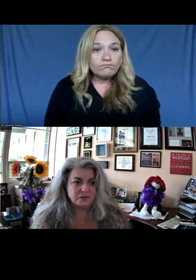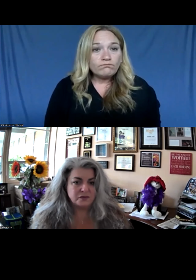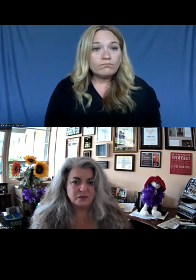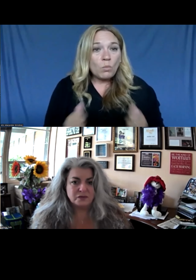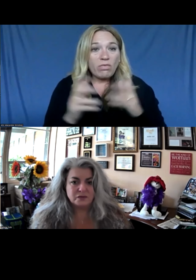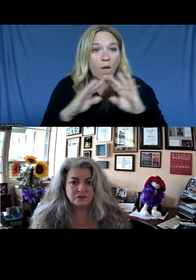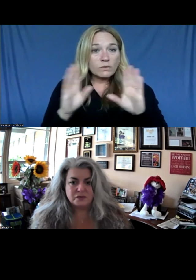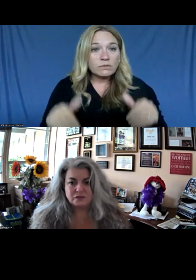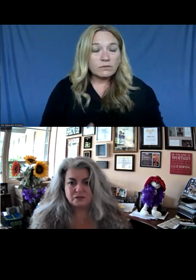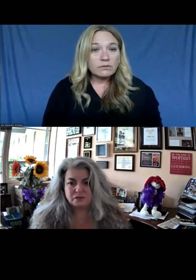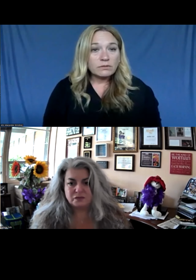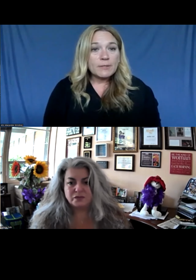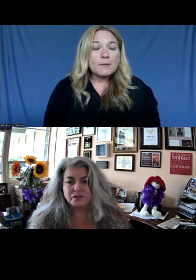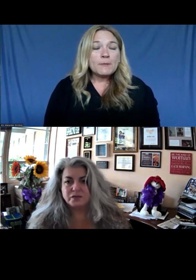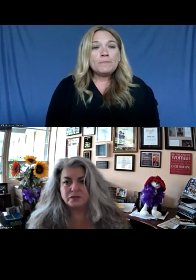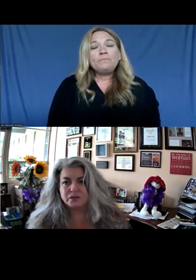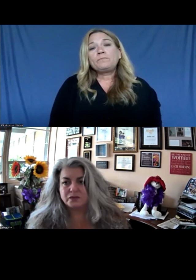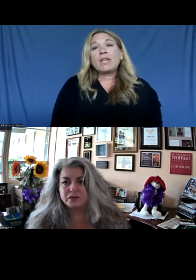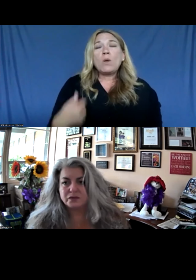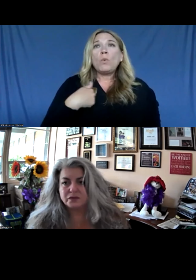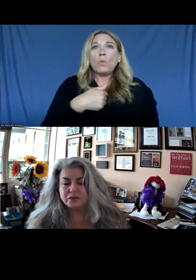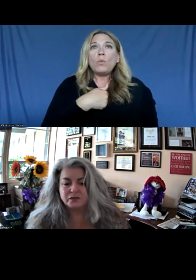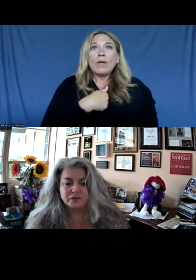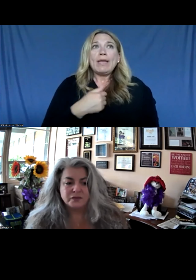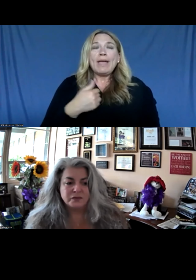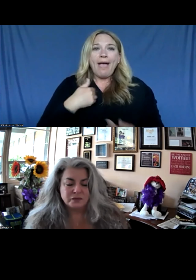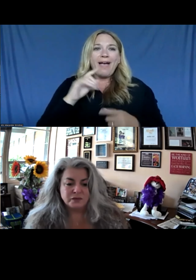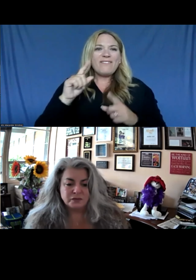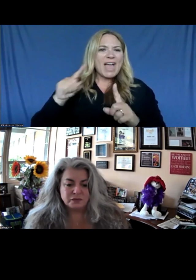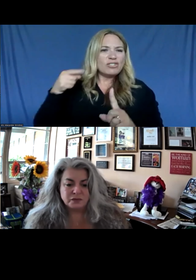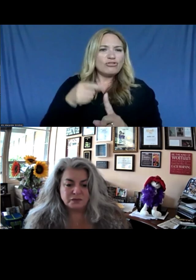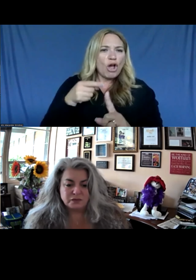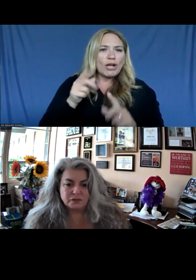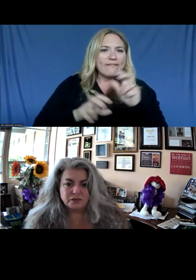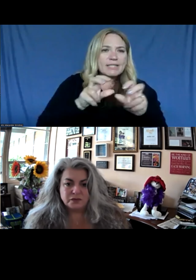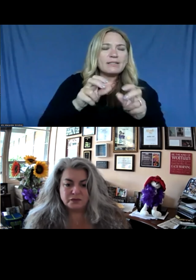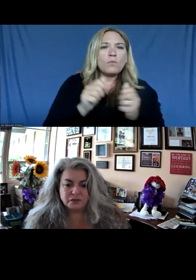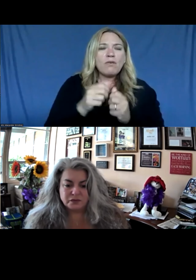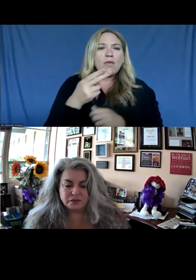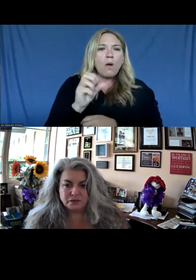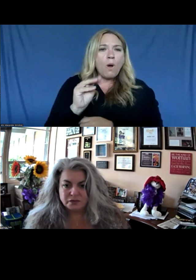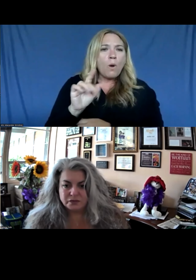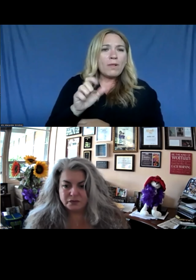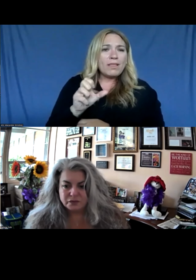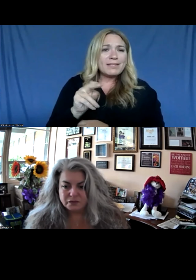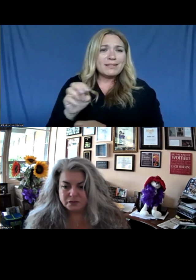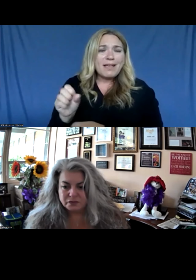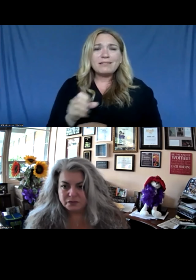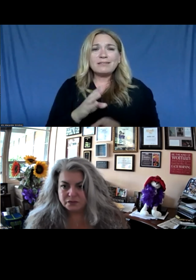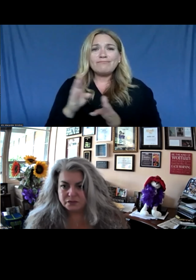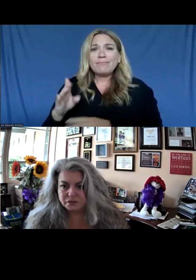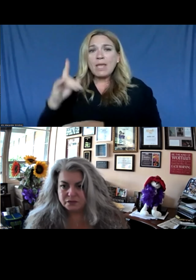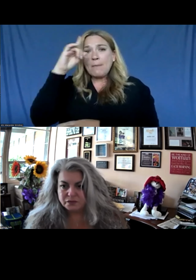for making specific and I'll just say targeted investments around homelessness and mental health. And while we appreciate